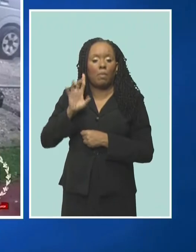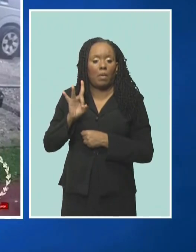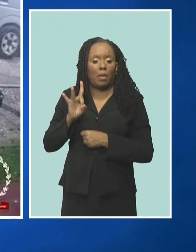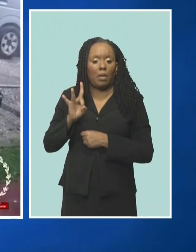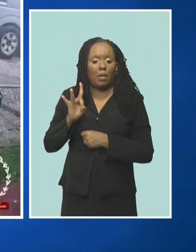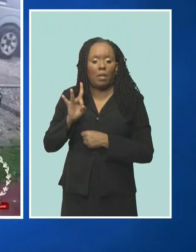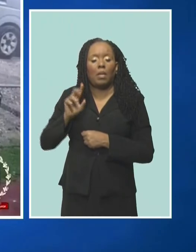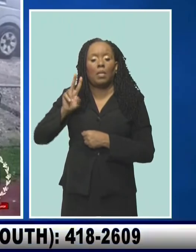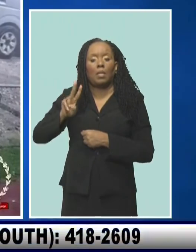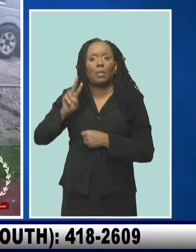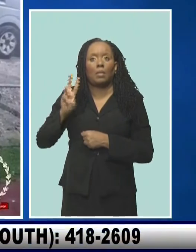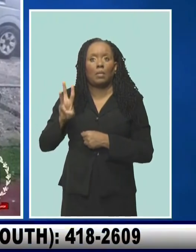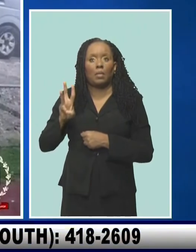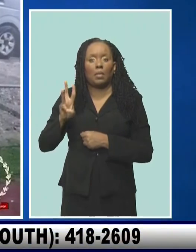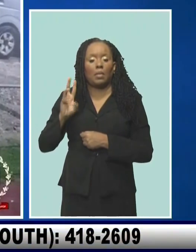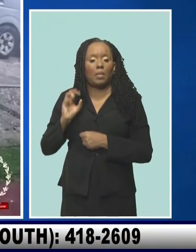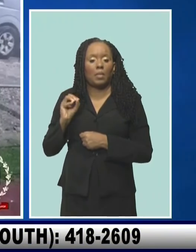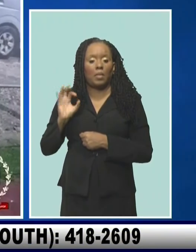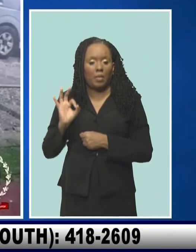at